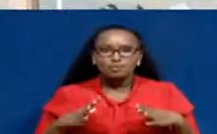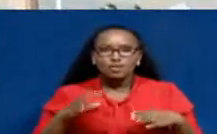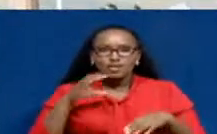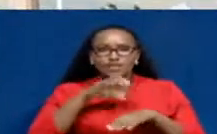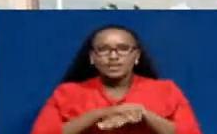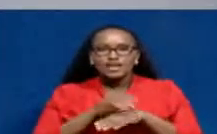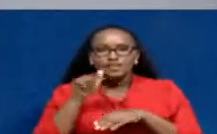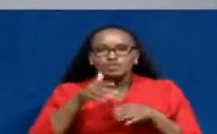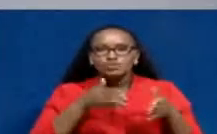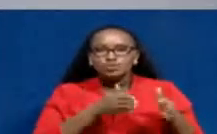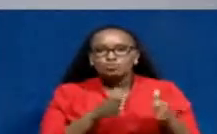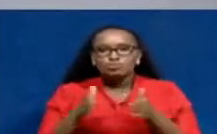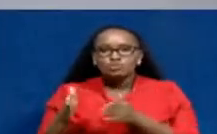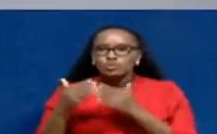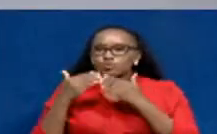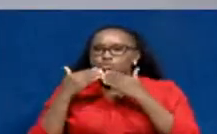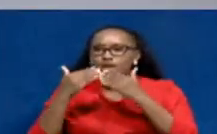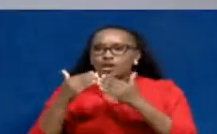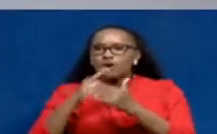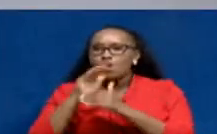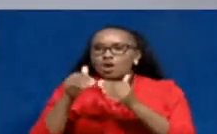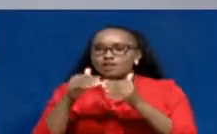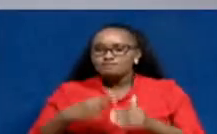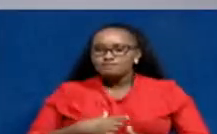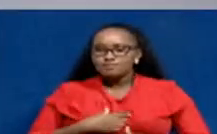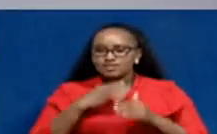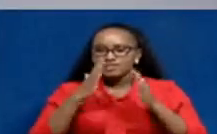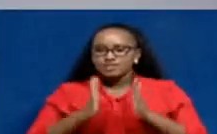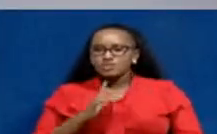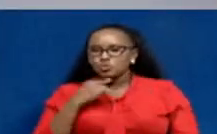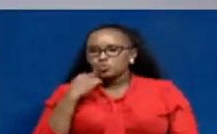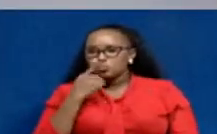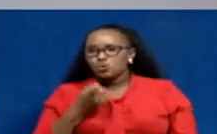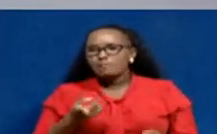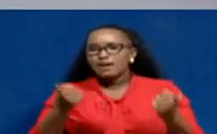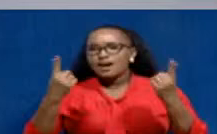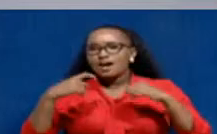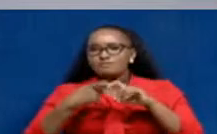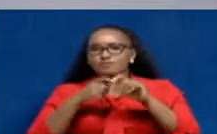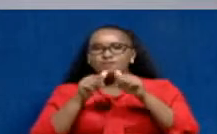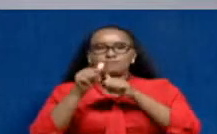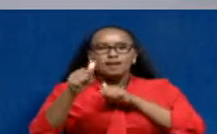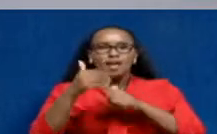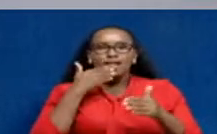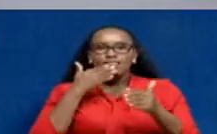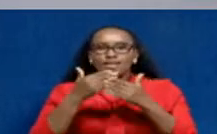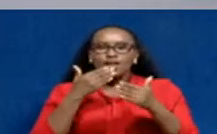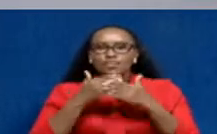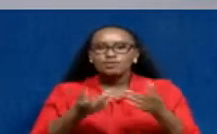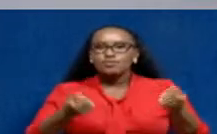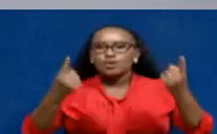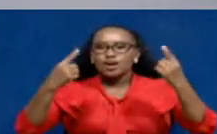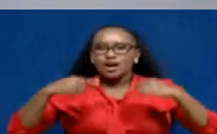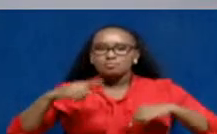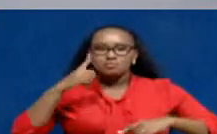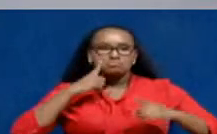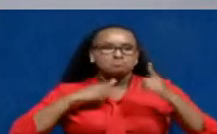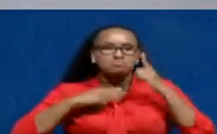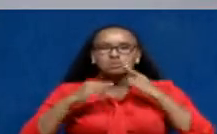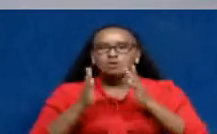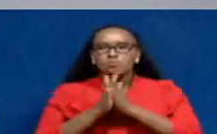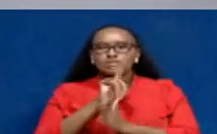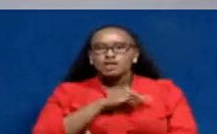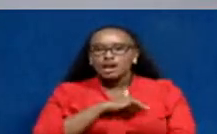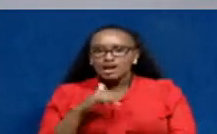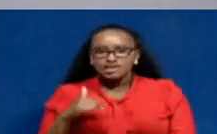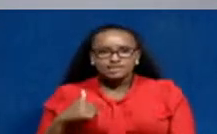Chukua fursa hii kuwarudishia hawa wageni wetu ambao wametoka mbali, asante kwa kuja kuomboleza pamoja